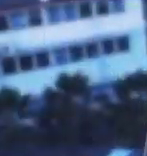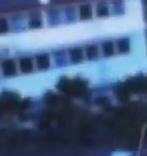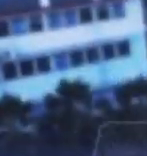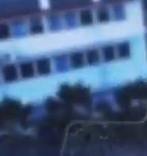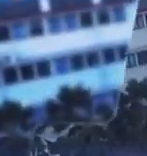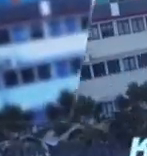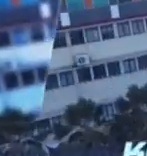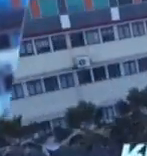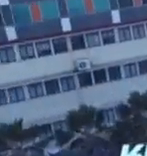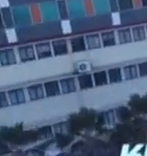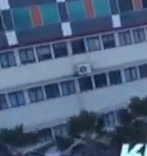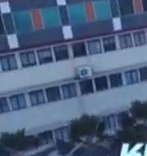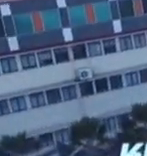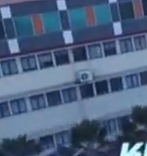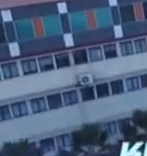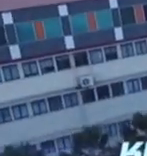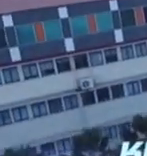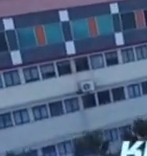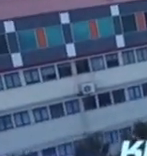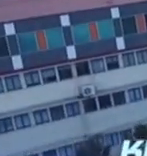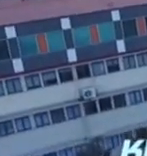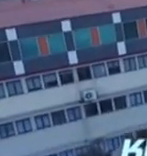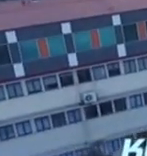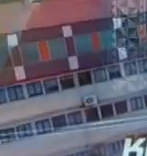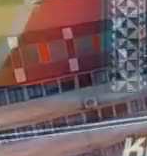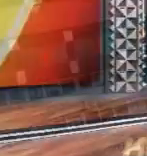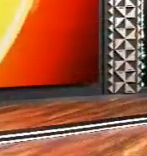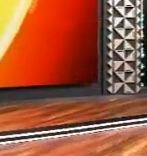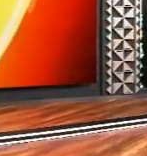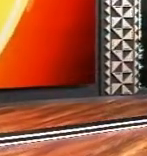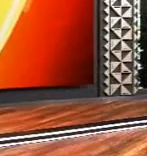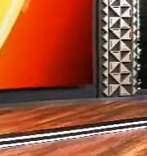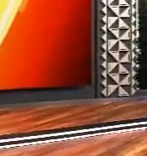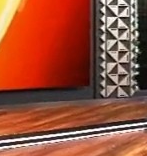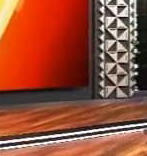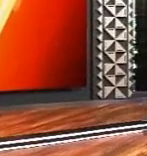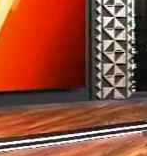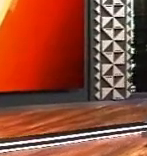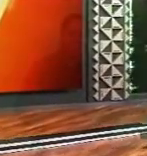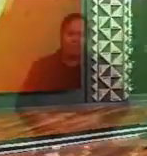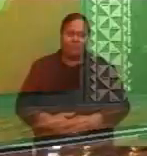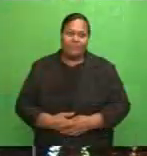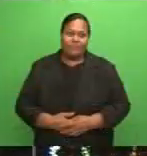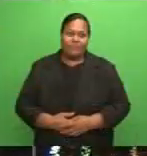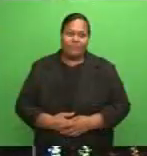From the studios of FBC Suva, Jackie Spate.